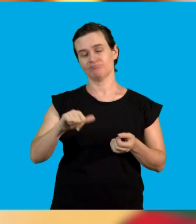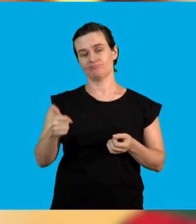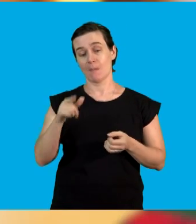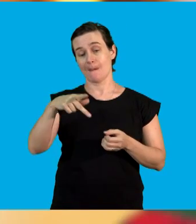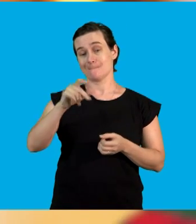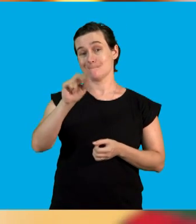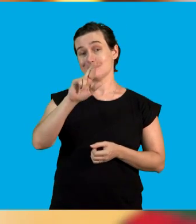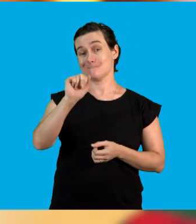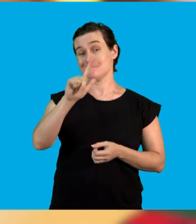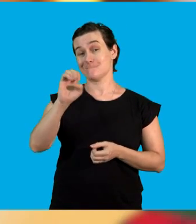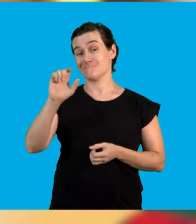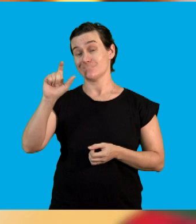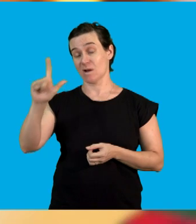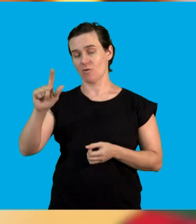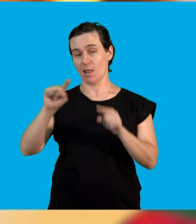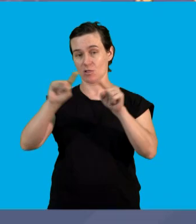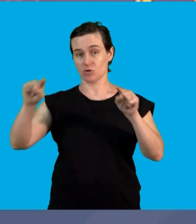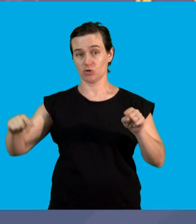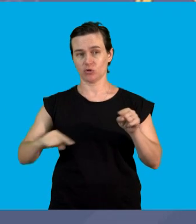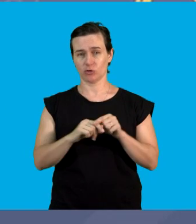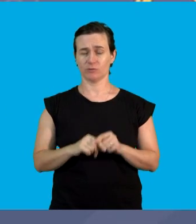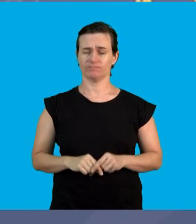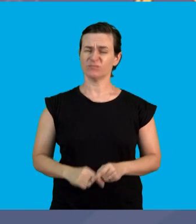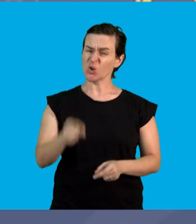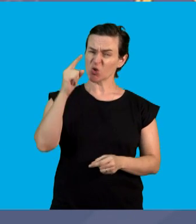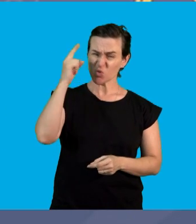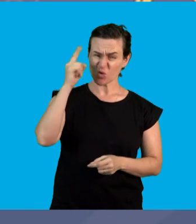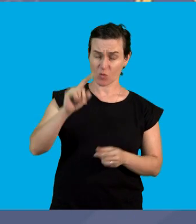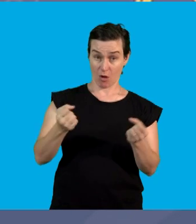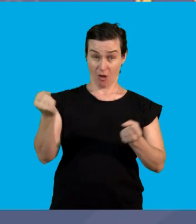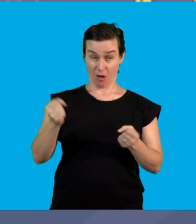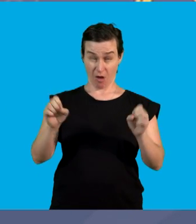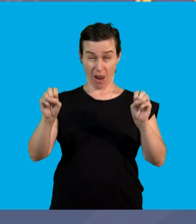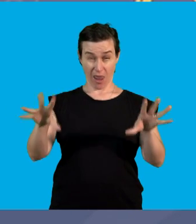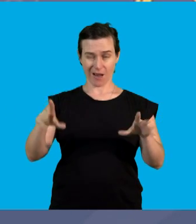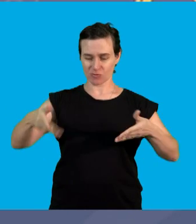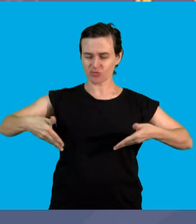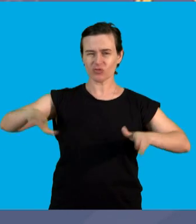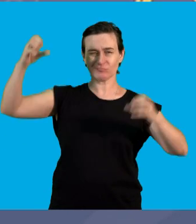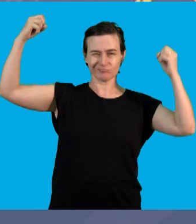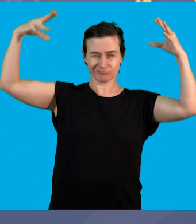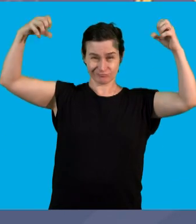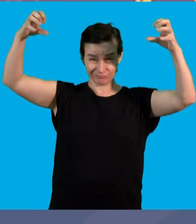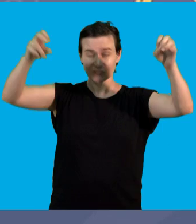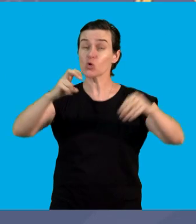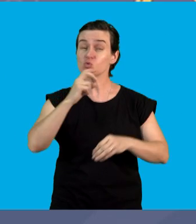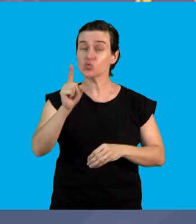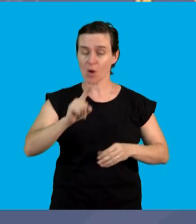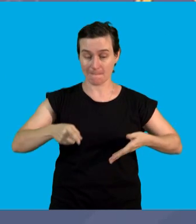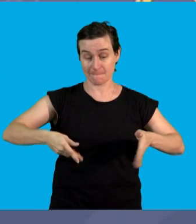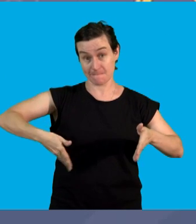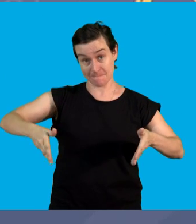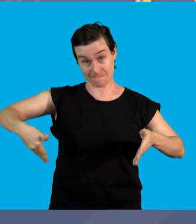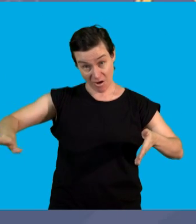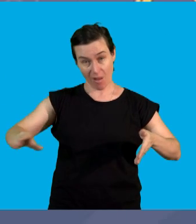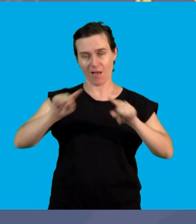the series and parallel circuits, did you know that the car headlights and street lamps, they use a parallel circuit? So in this lesson, you're going